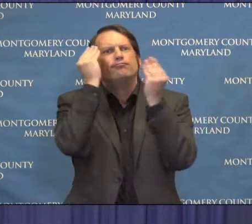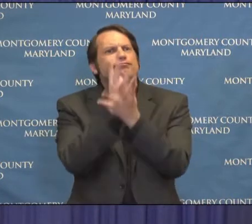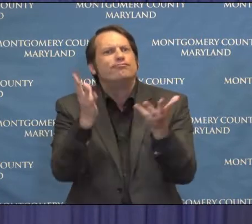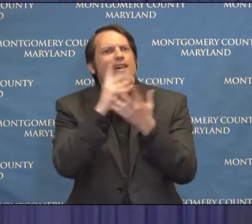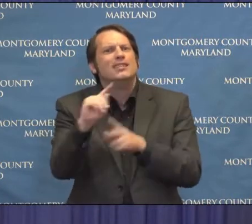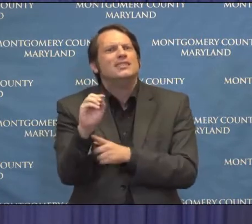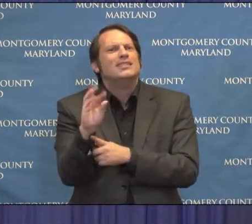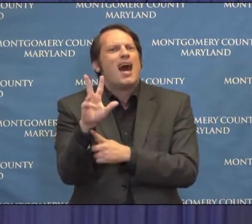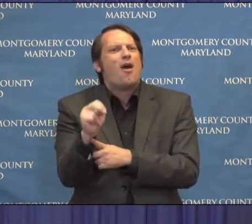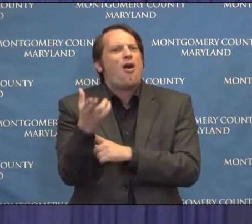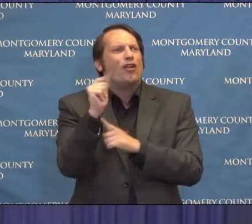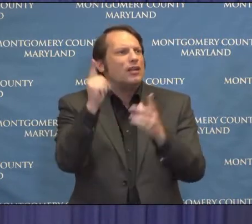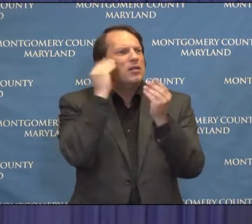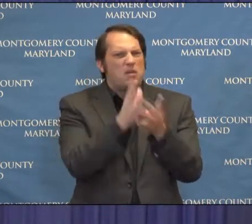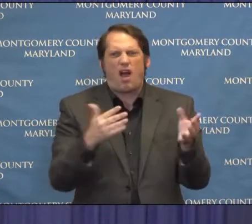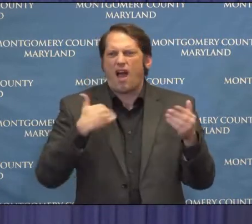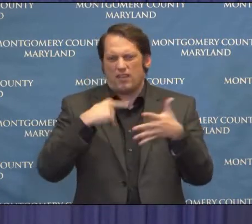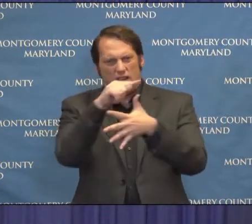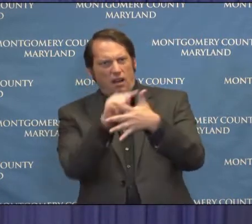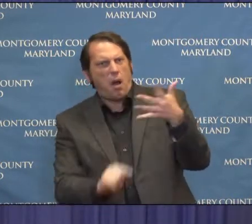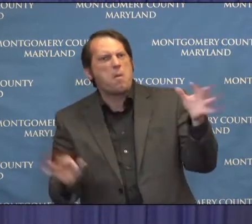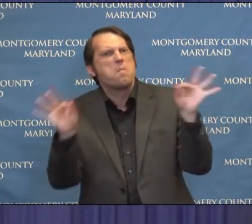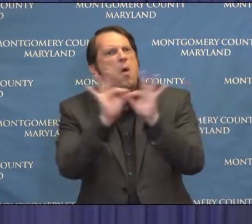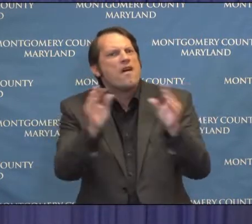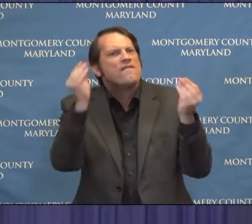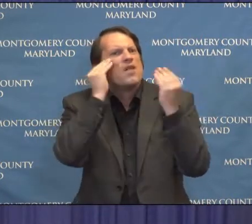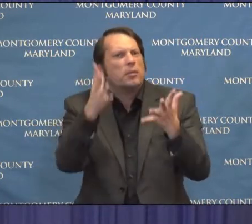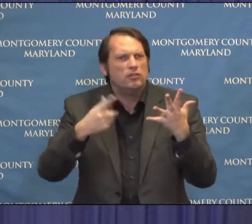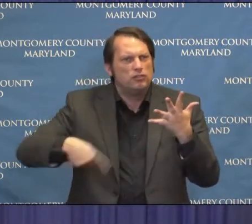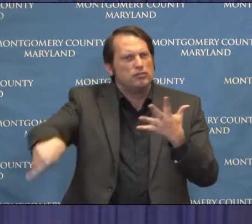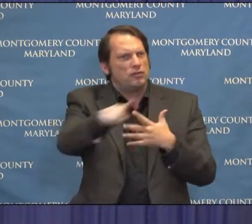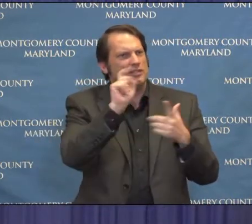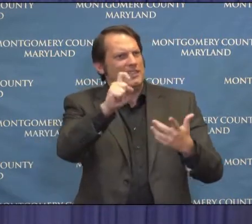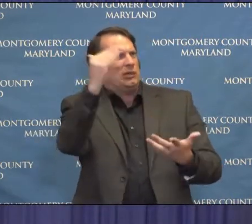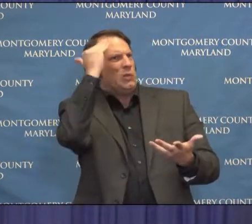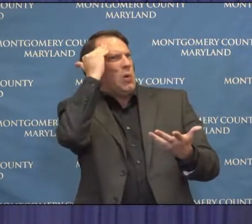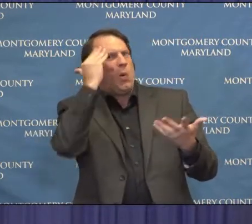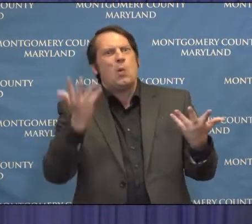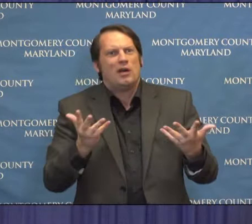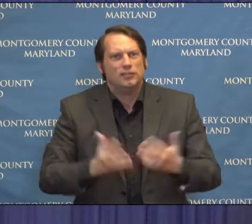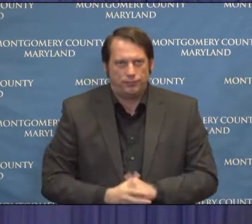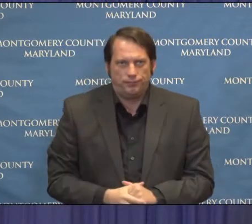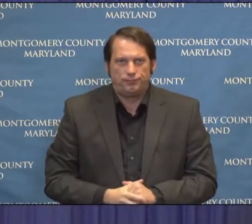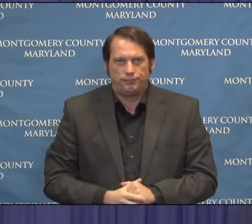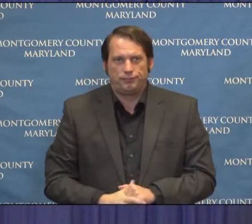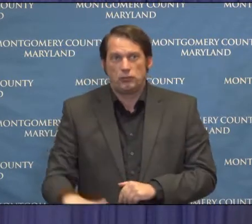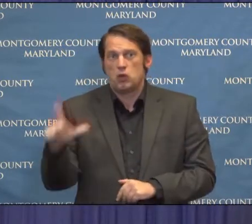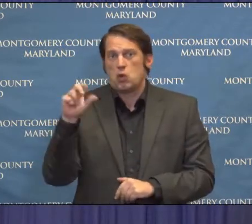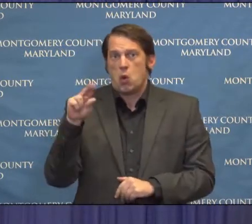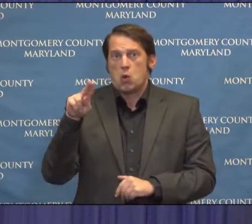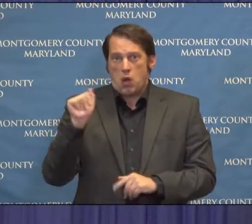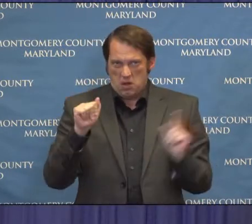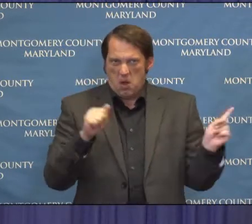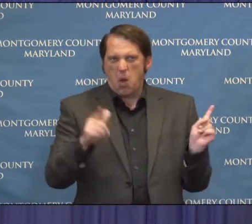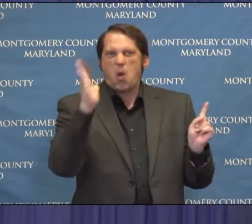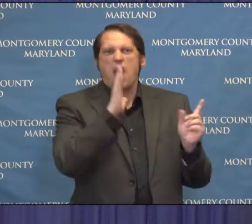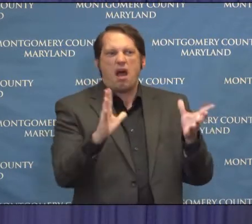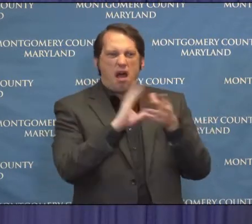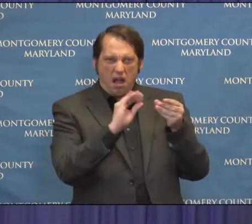as we possibly can. And as Lorna said, we'll be doing more in the future. I want to start by saying